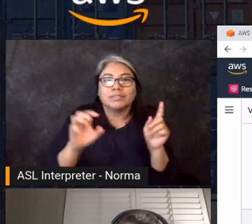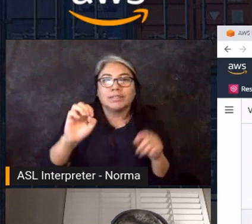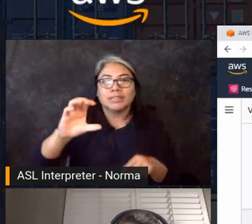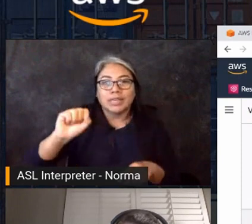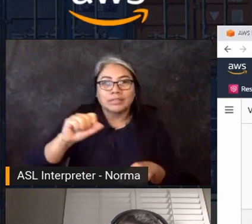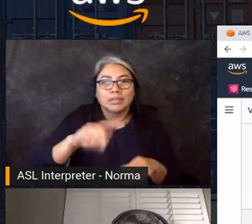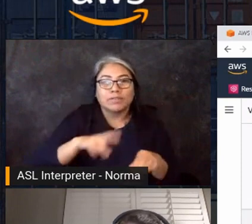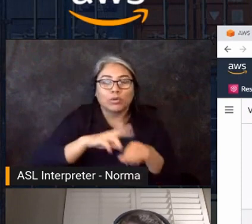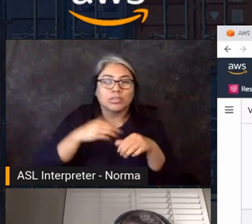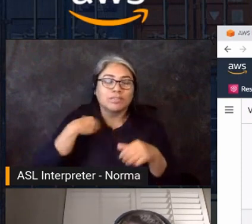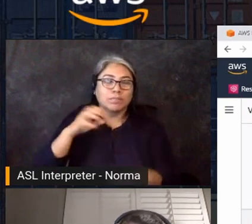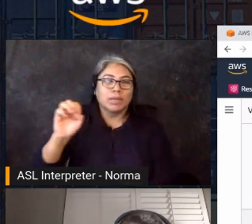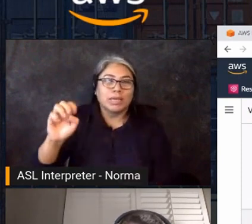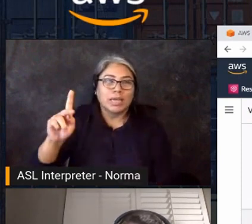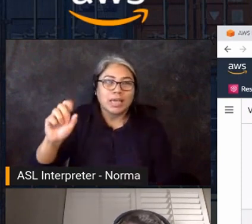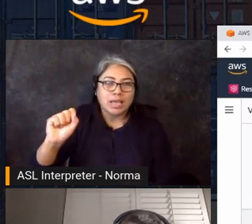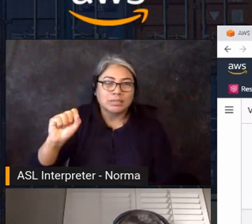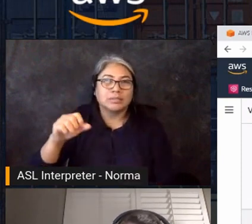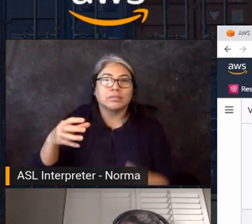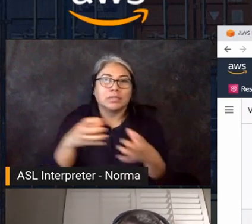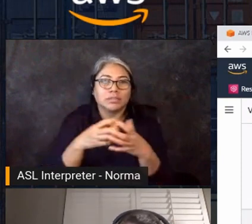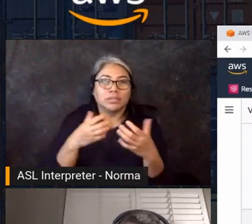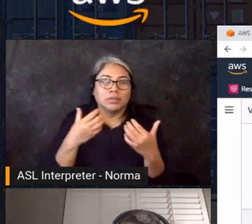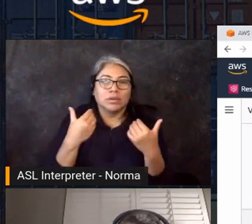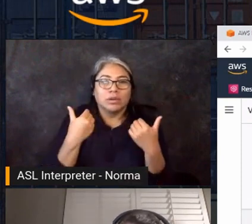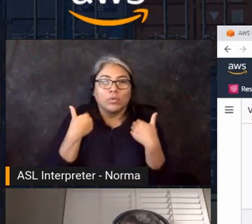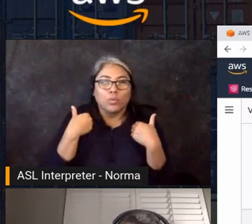cluster where we have our pet site.